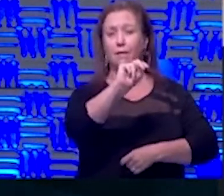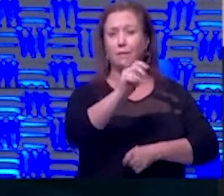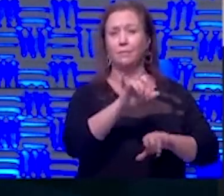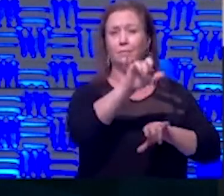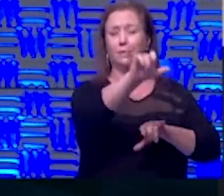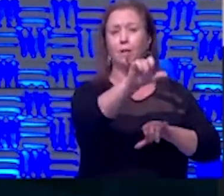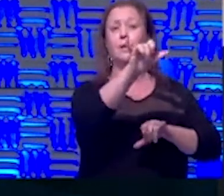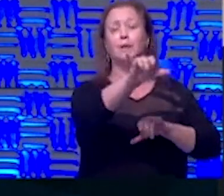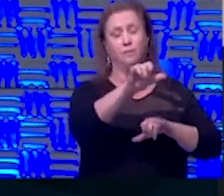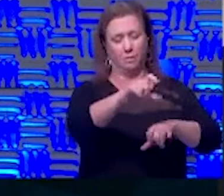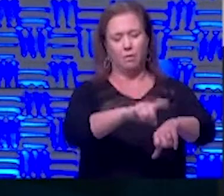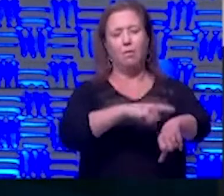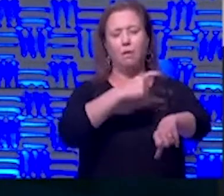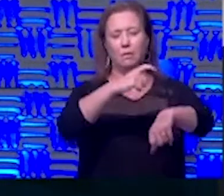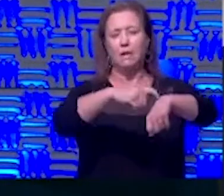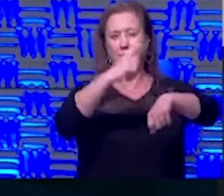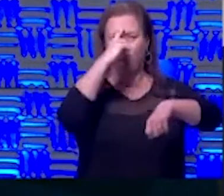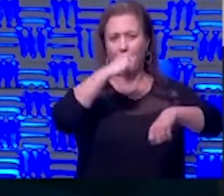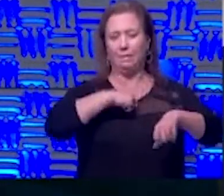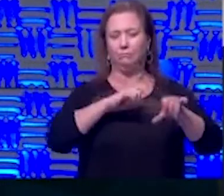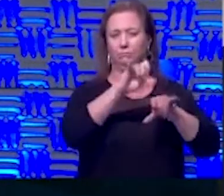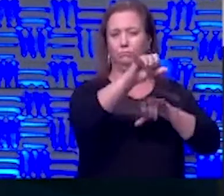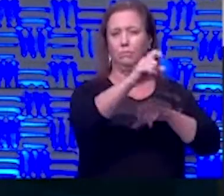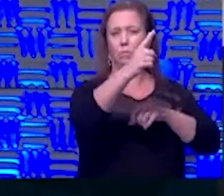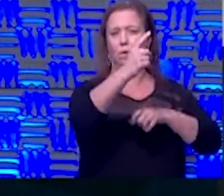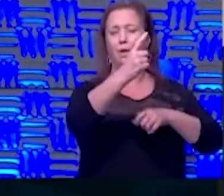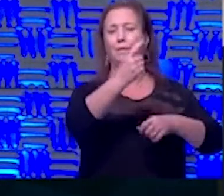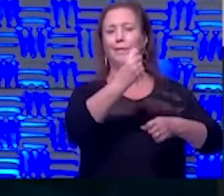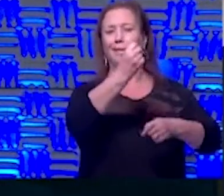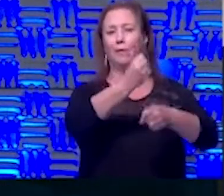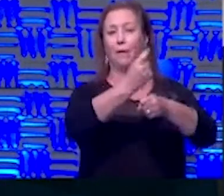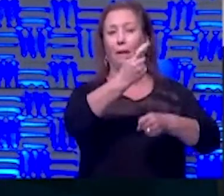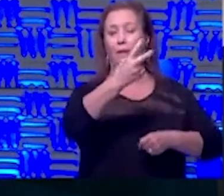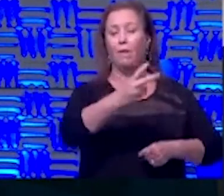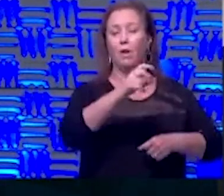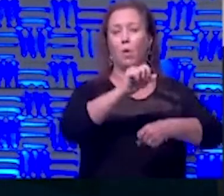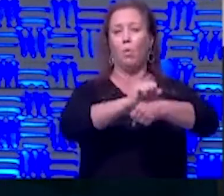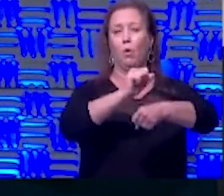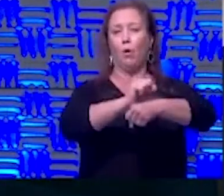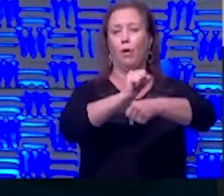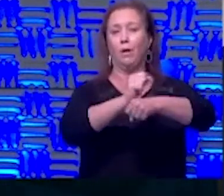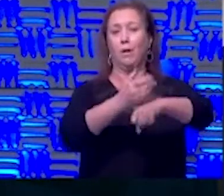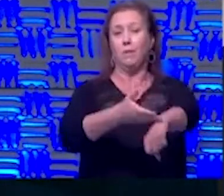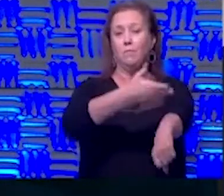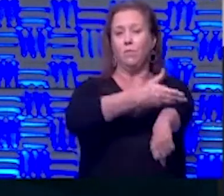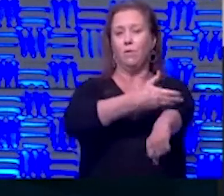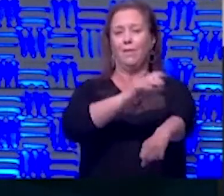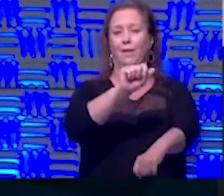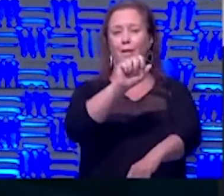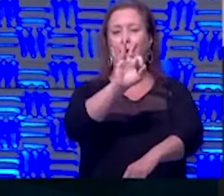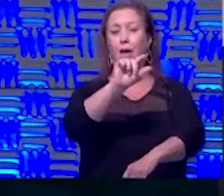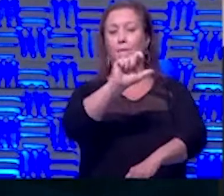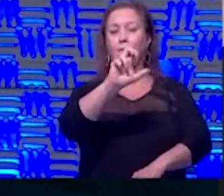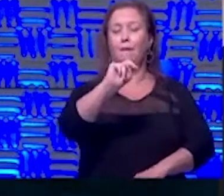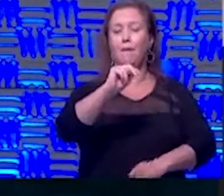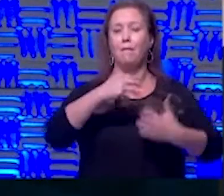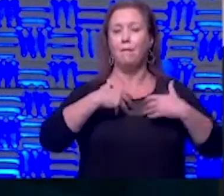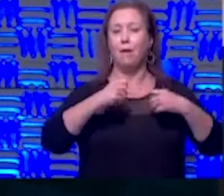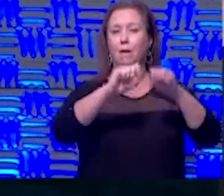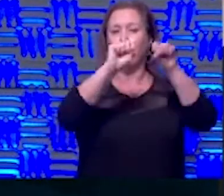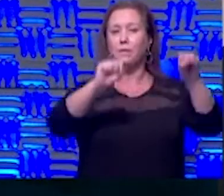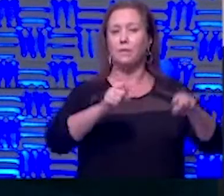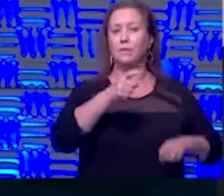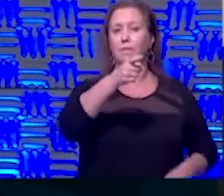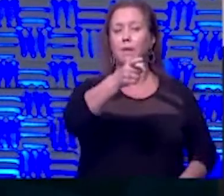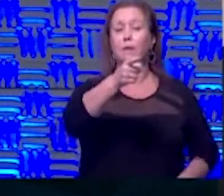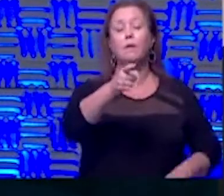longest deployments, and worked to help rebuild the Afghan healthcare system, as well as really